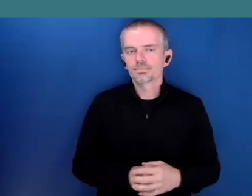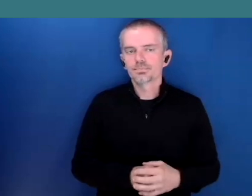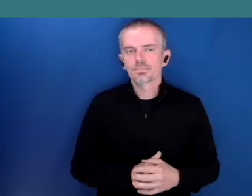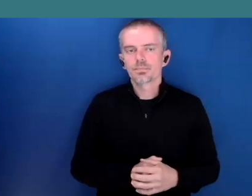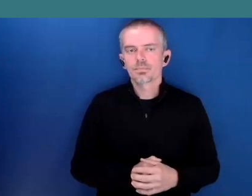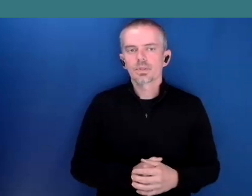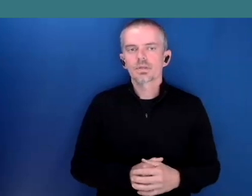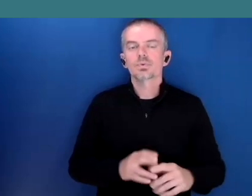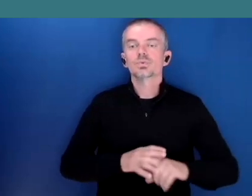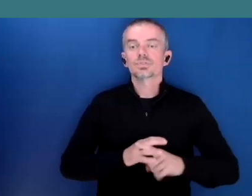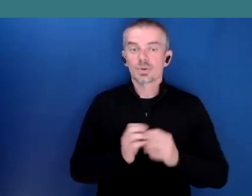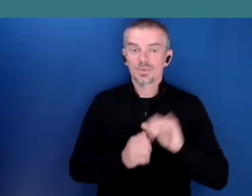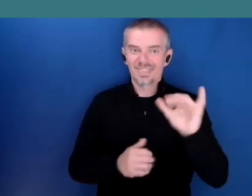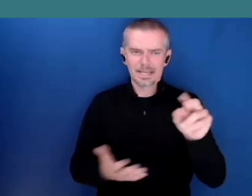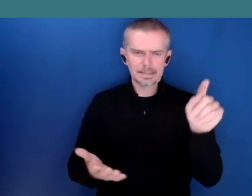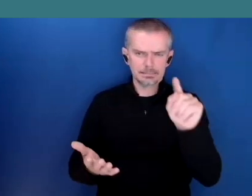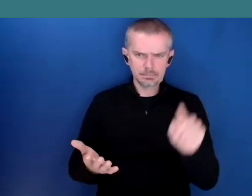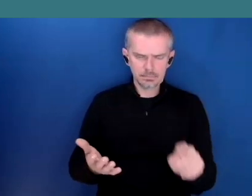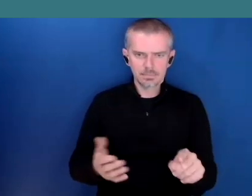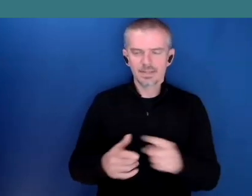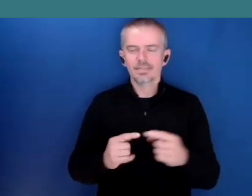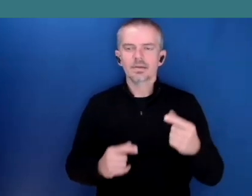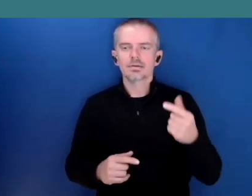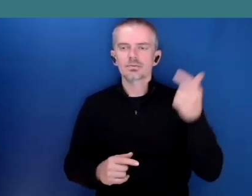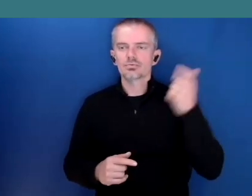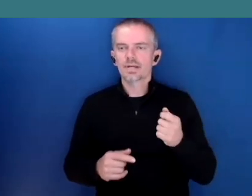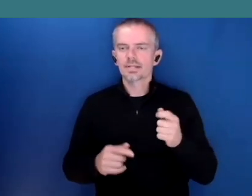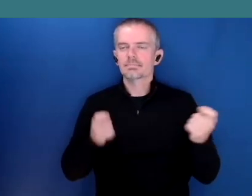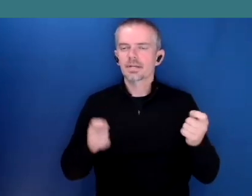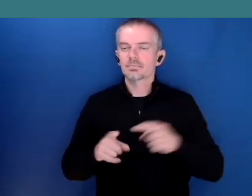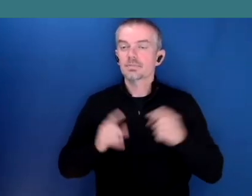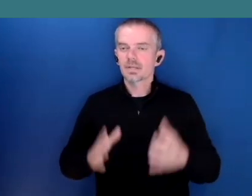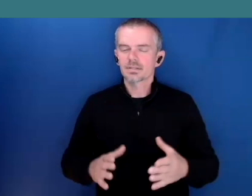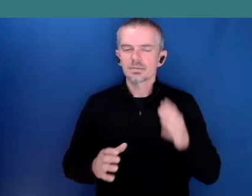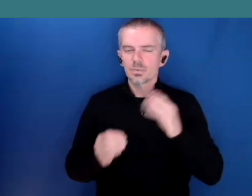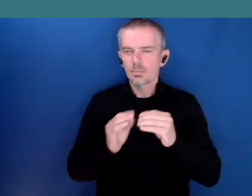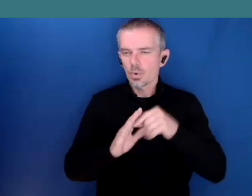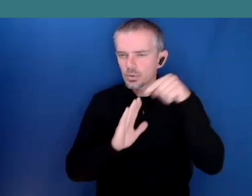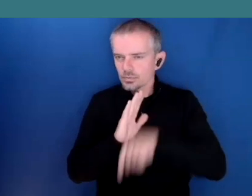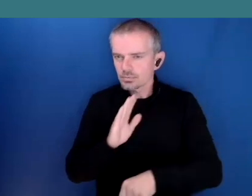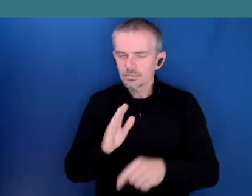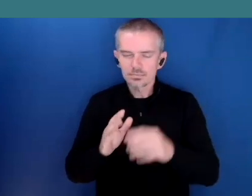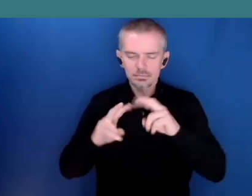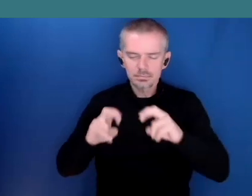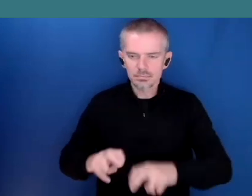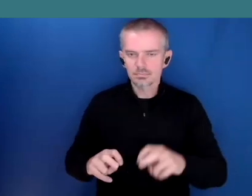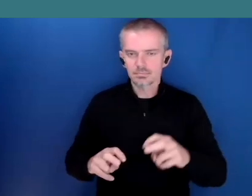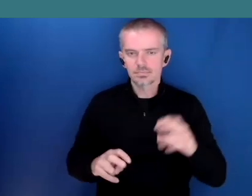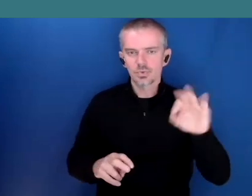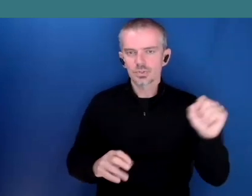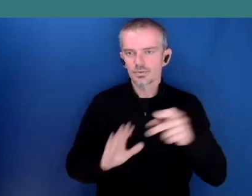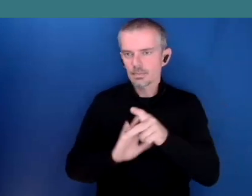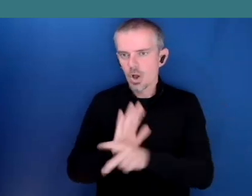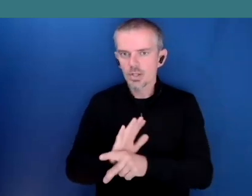started, and then a grants management specialist will dig deeper into the Forest Service policy, handbook, and manual to